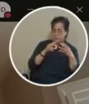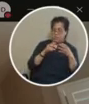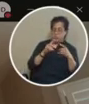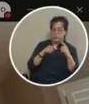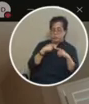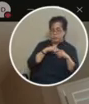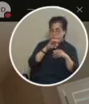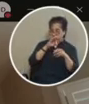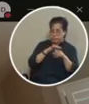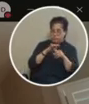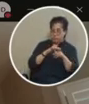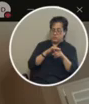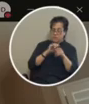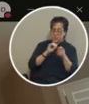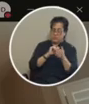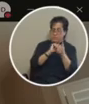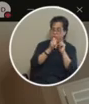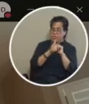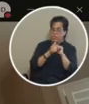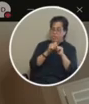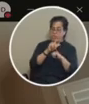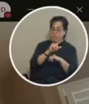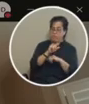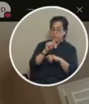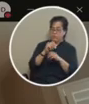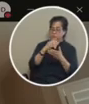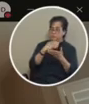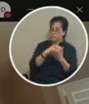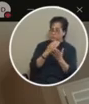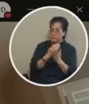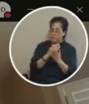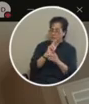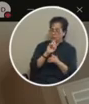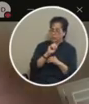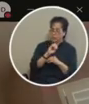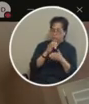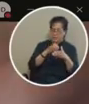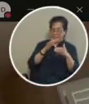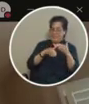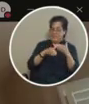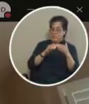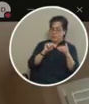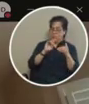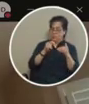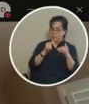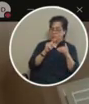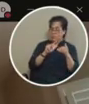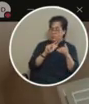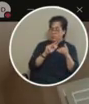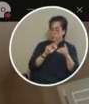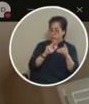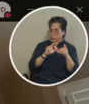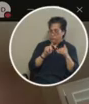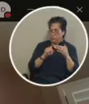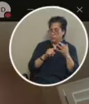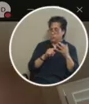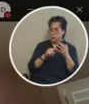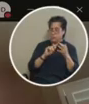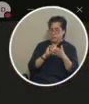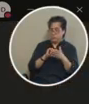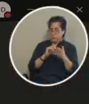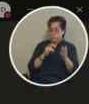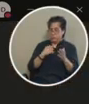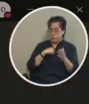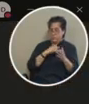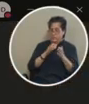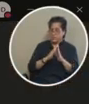on is amending the fiscal year 2020 budget resolution, which ends August 31st. And so that's the action we're asking for.